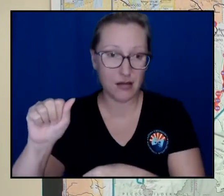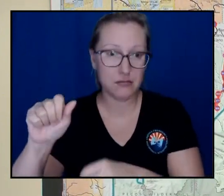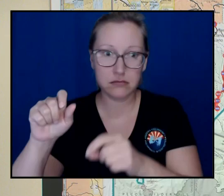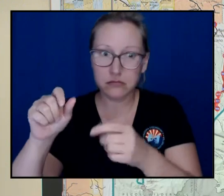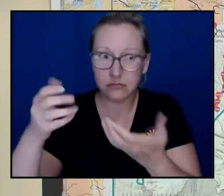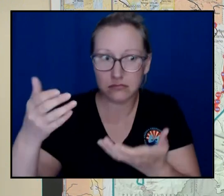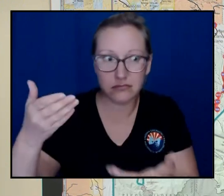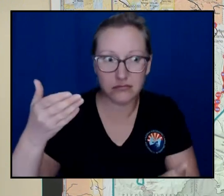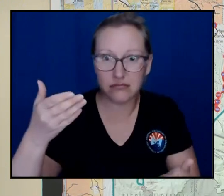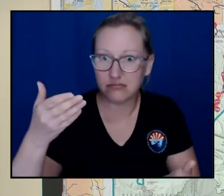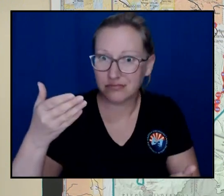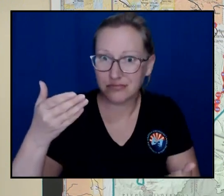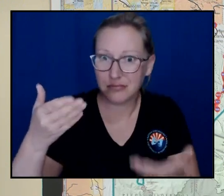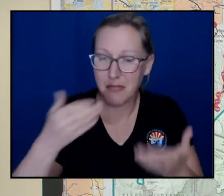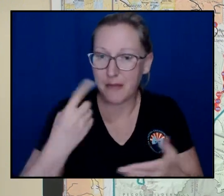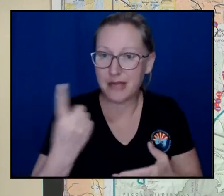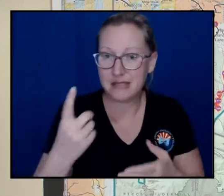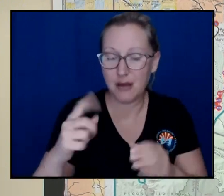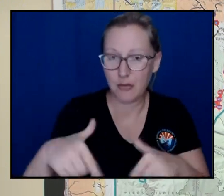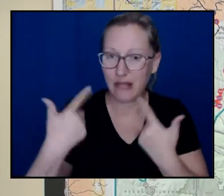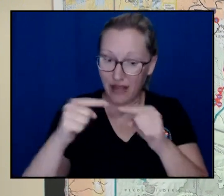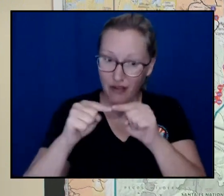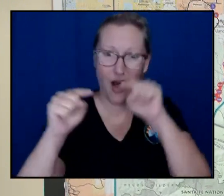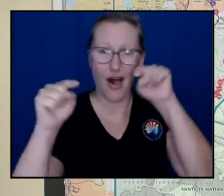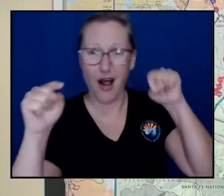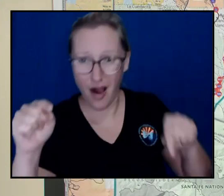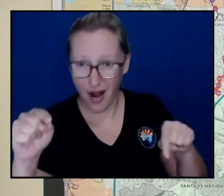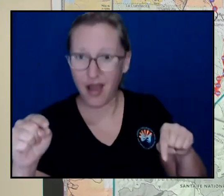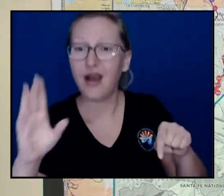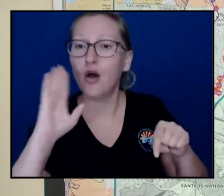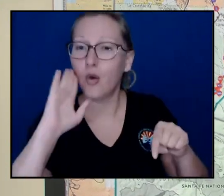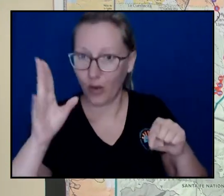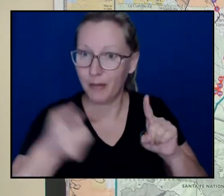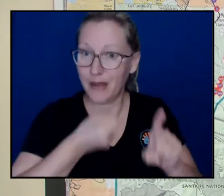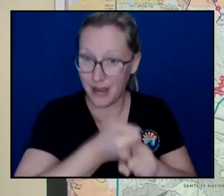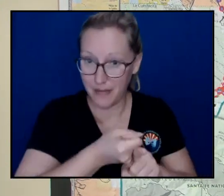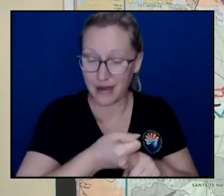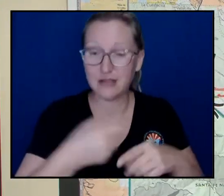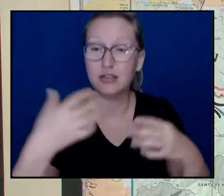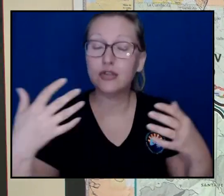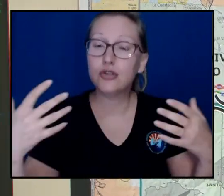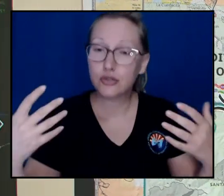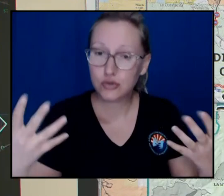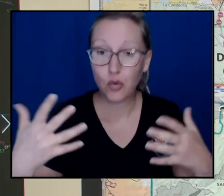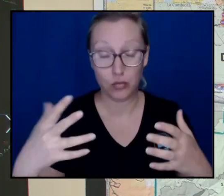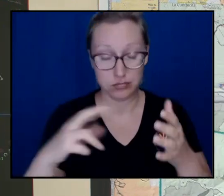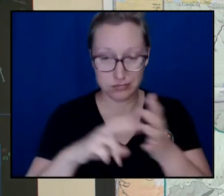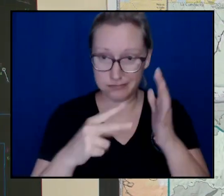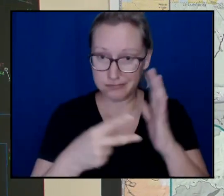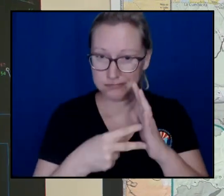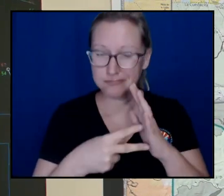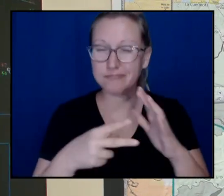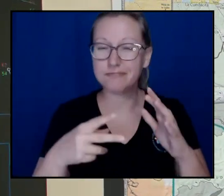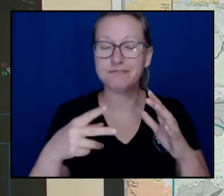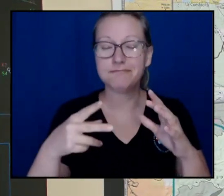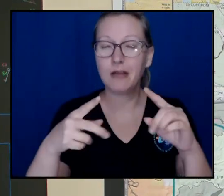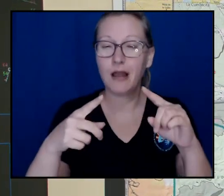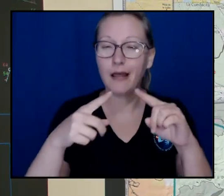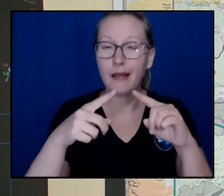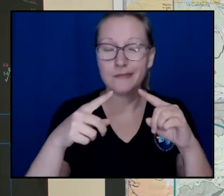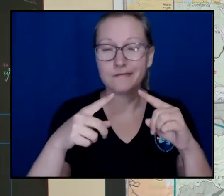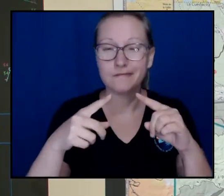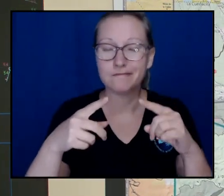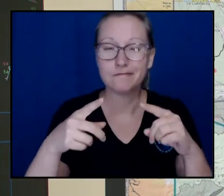see impacts. And what I'm talking about with lightning is a phenomenon called bolt from the blue. So